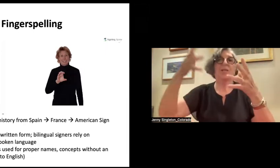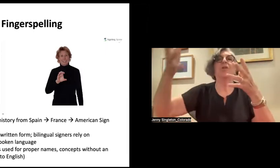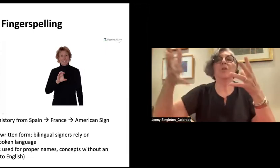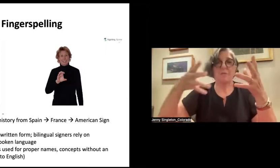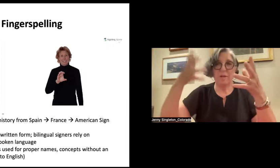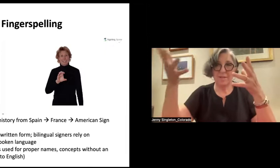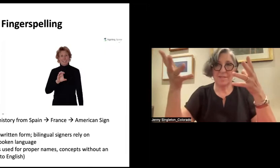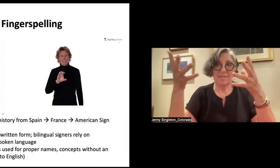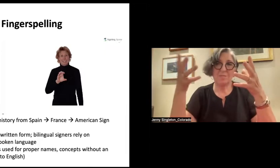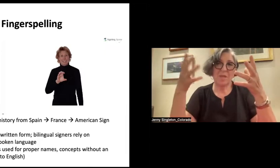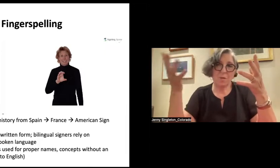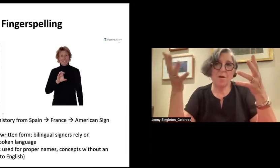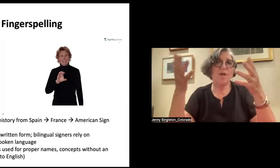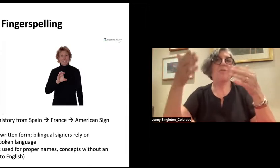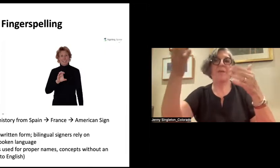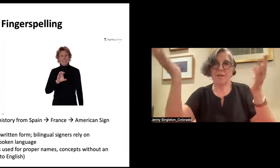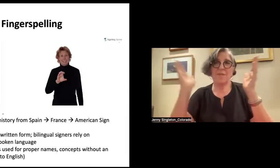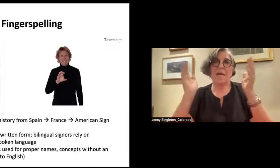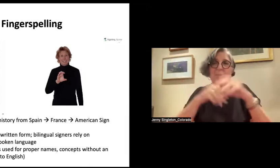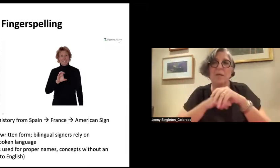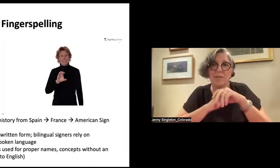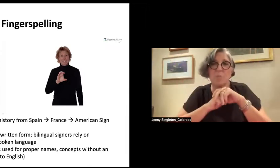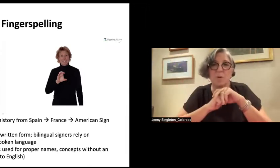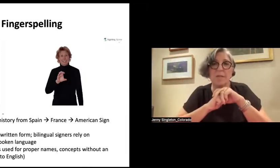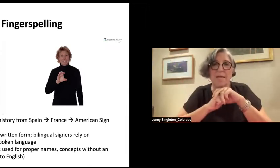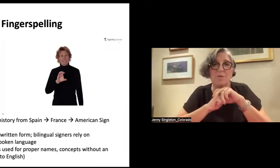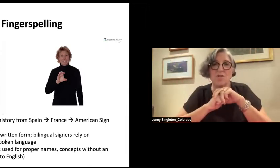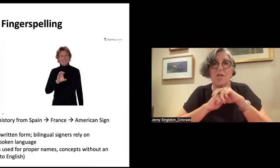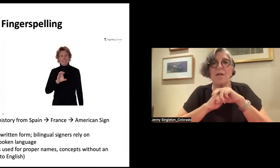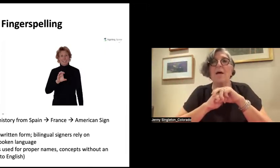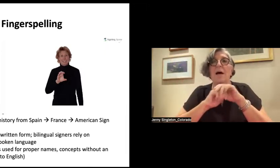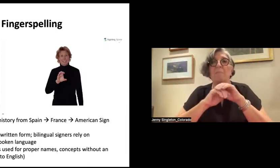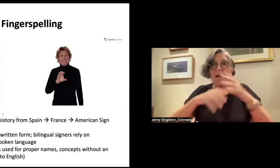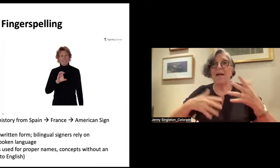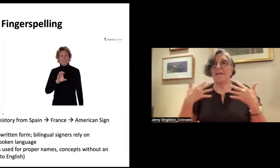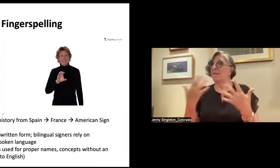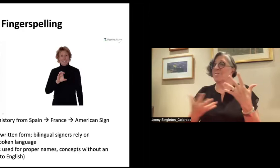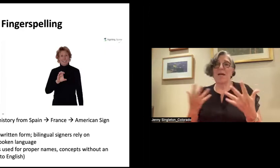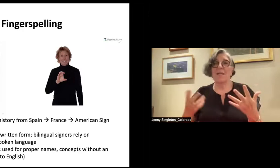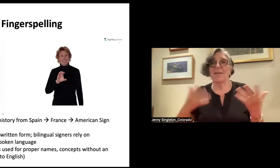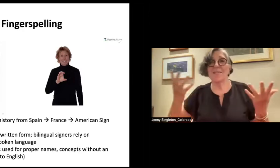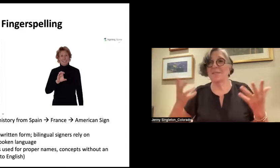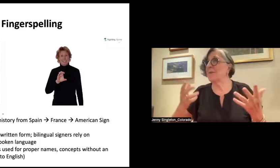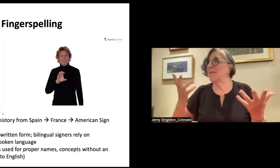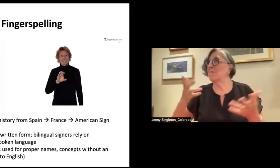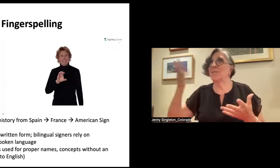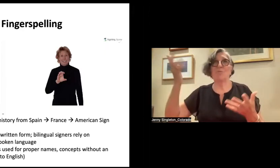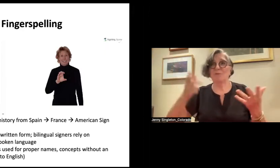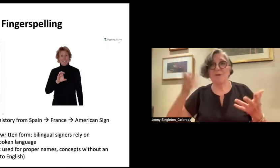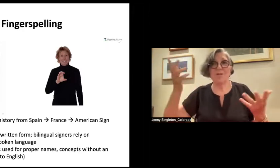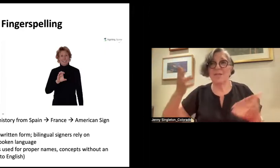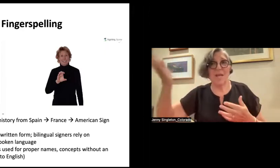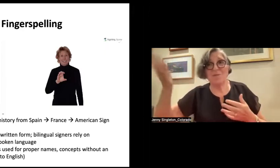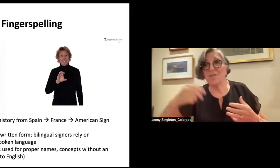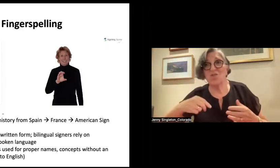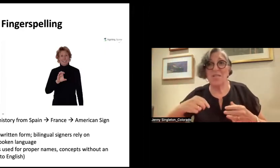bilinguals, they learn the written system, the orthography of the ambient spoken language. But in their signing, they still sometimes need to